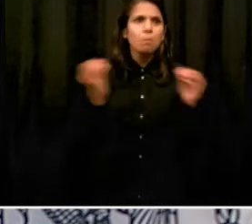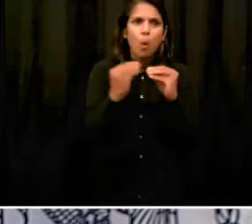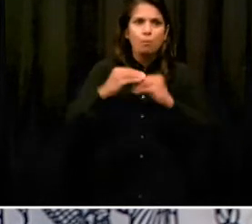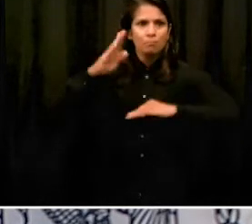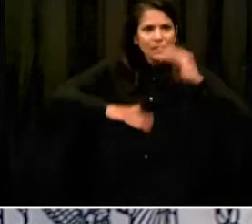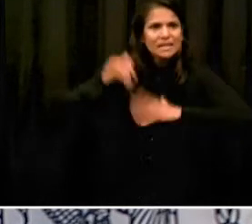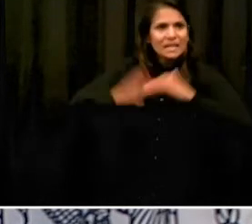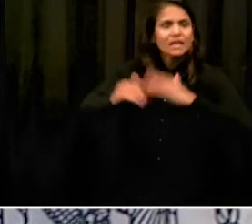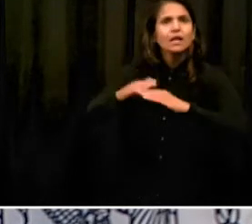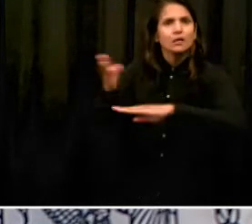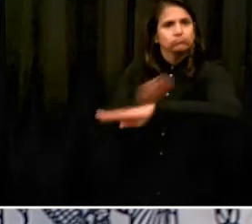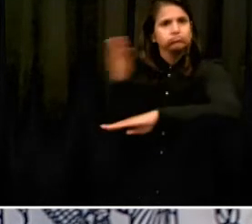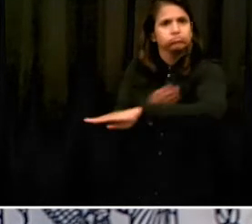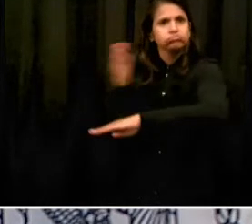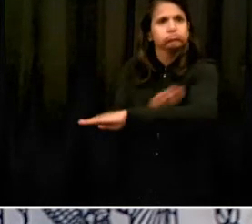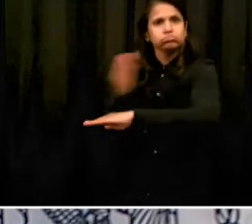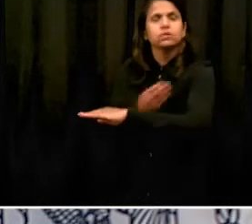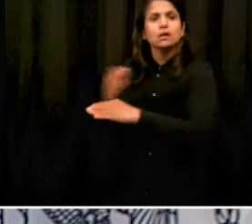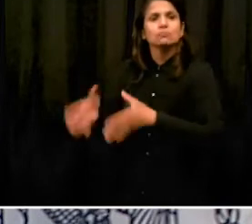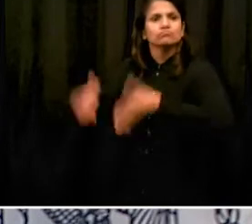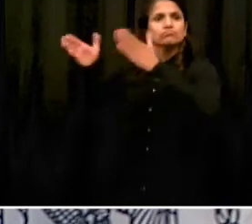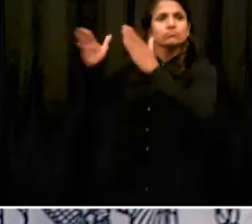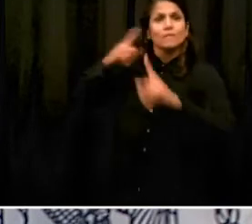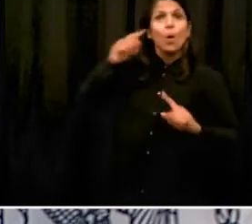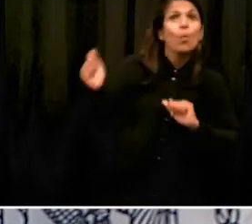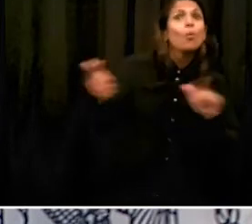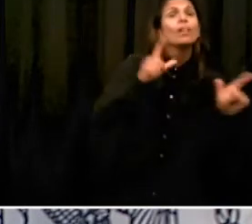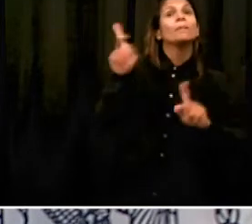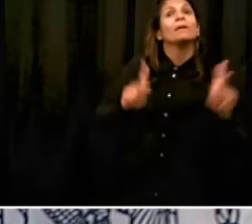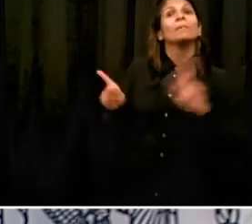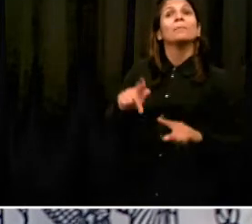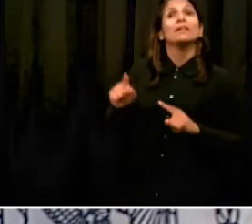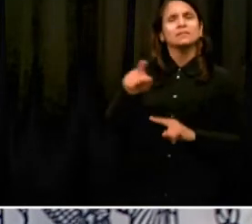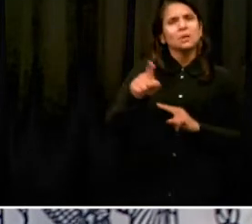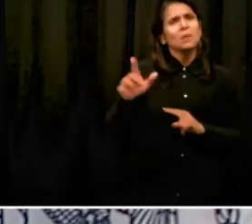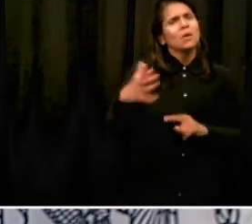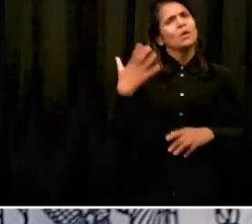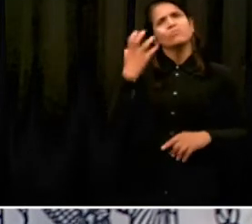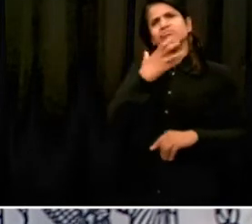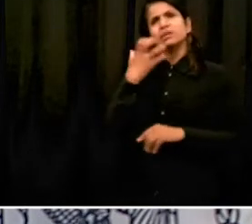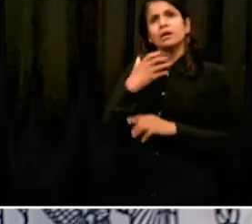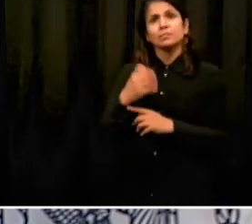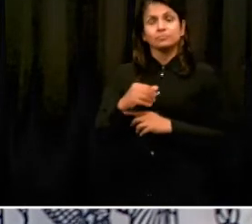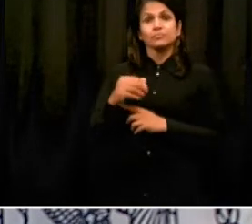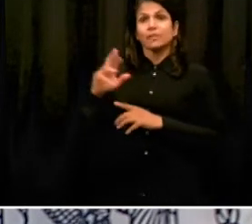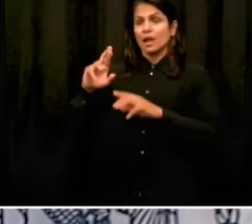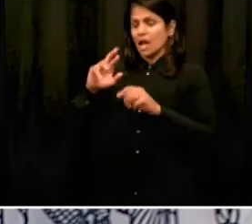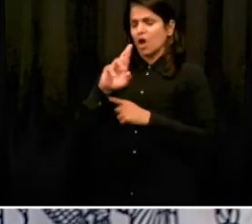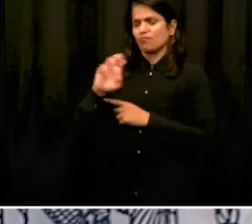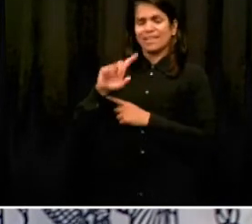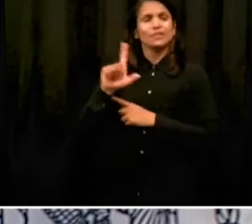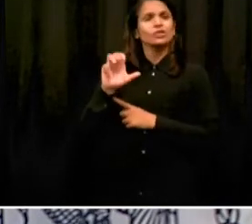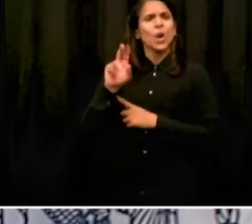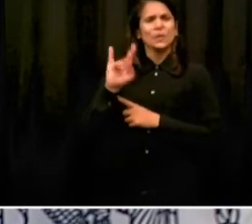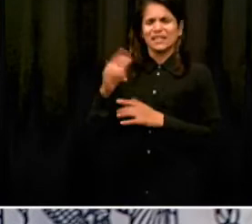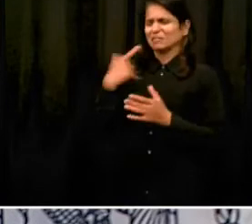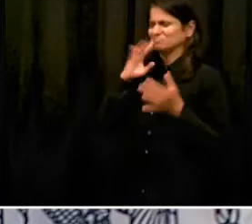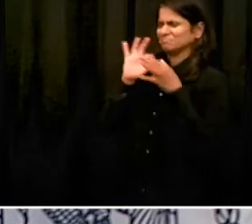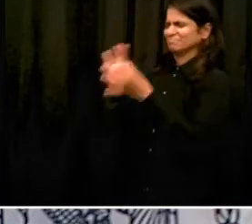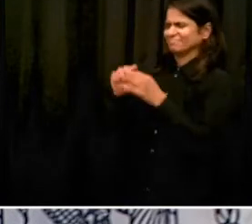they've consistently produced affordable housing. And if they didn't happen, market forces would have only created market housing and no affordable.